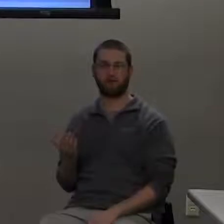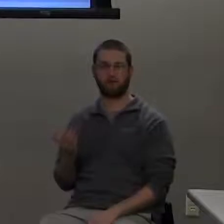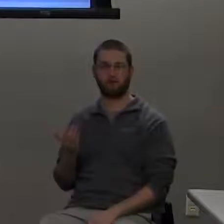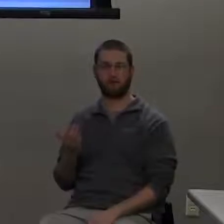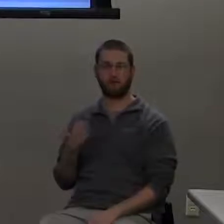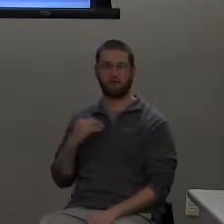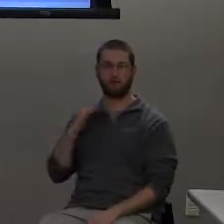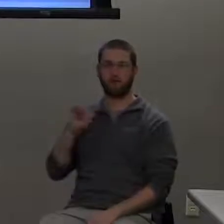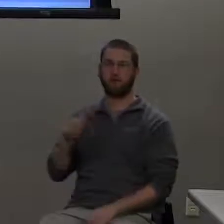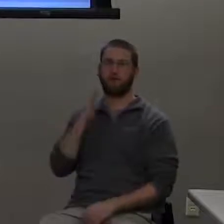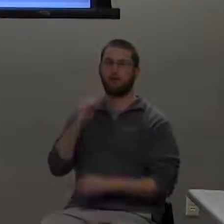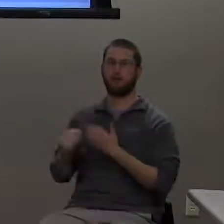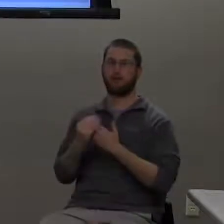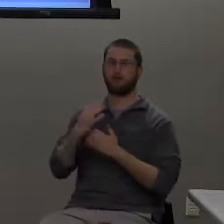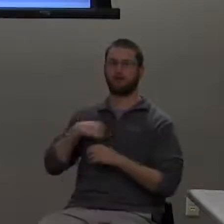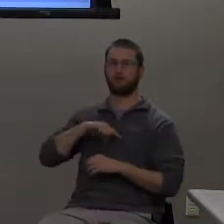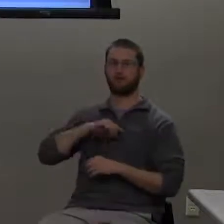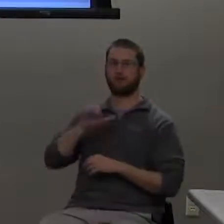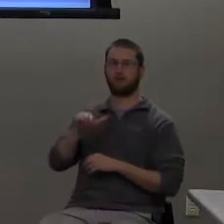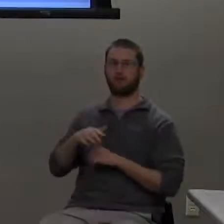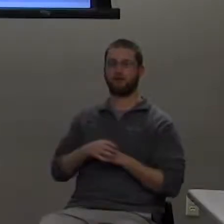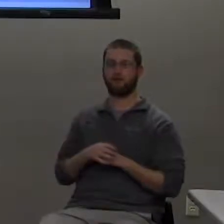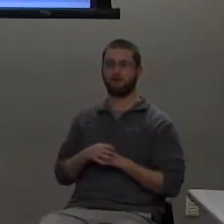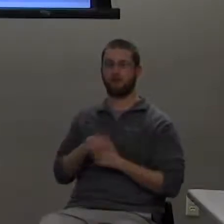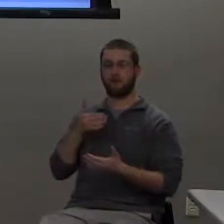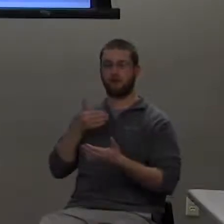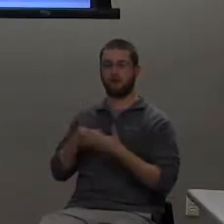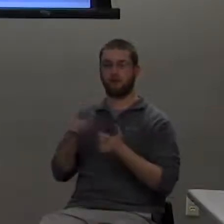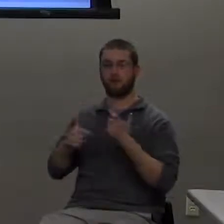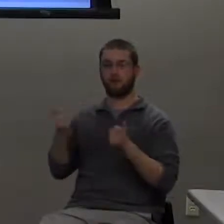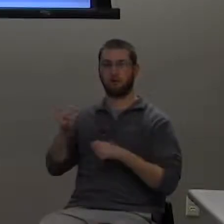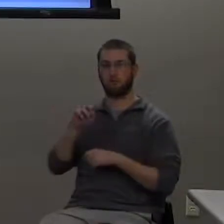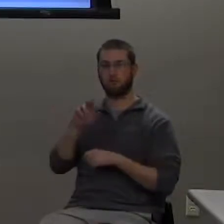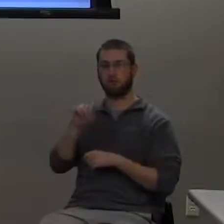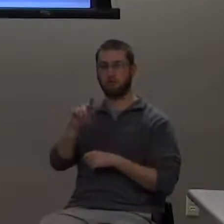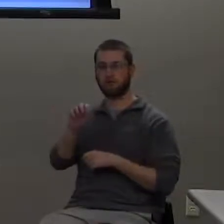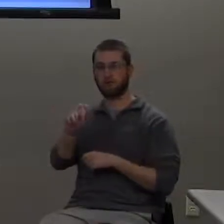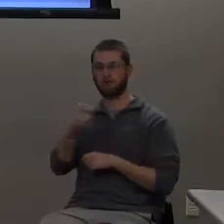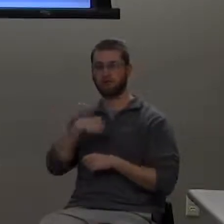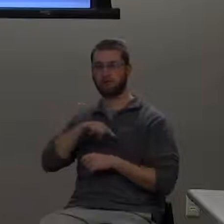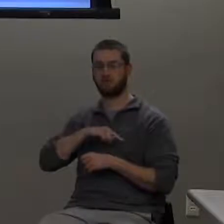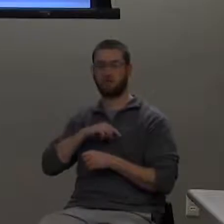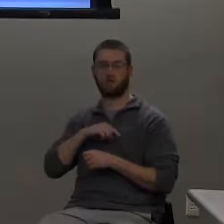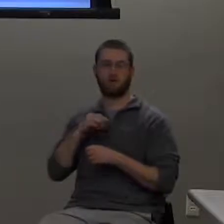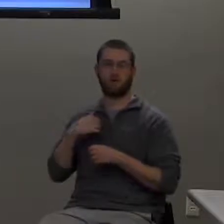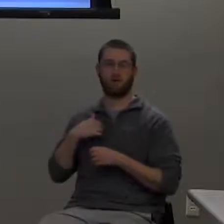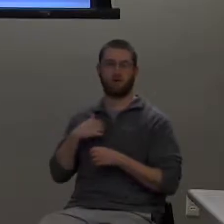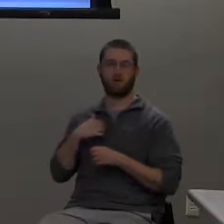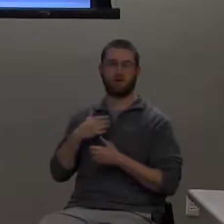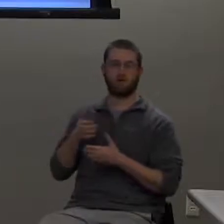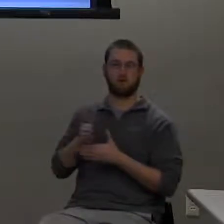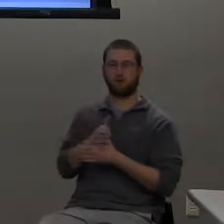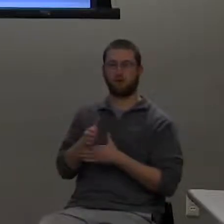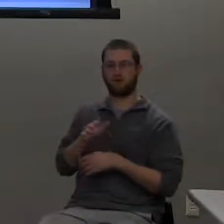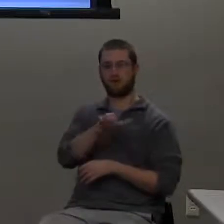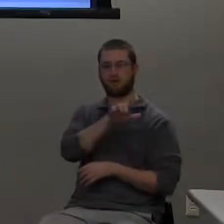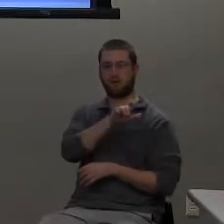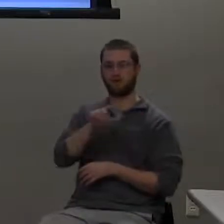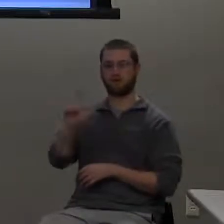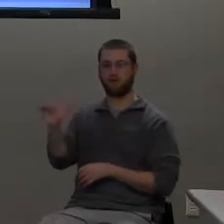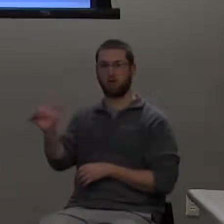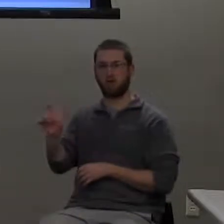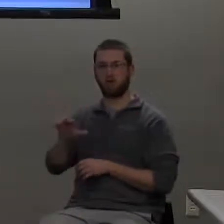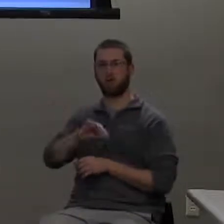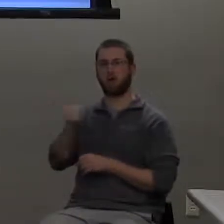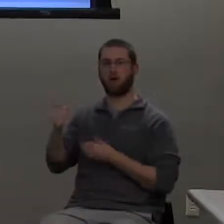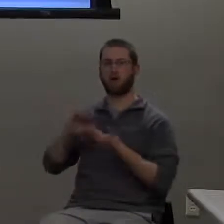that influences us later. Proximity to major markets. We are proximate to Lexington, Louisville, which is good, but there